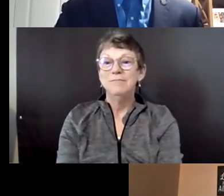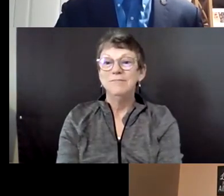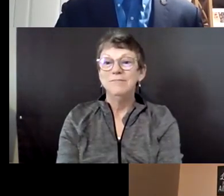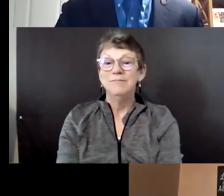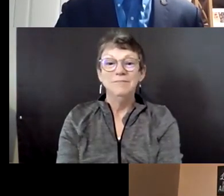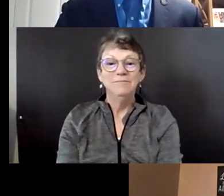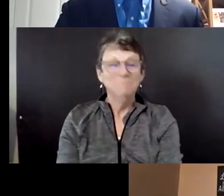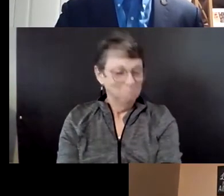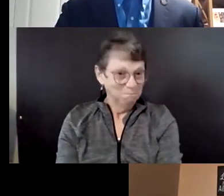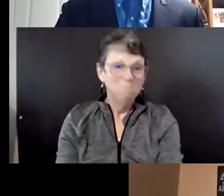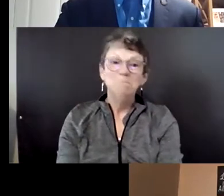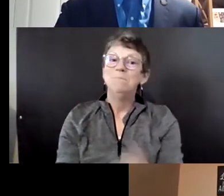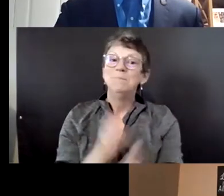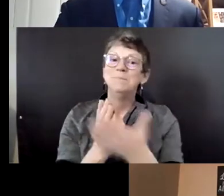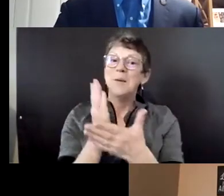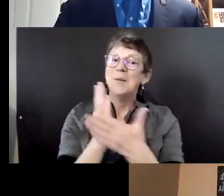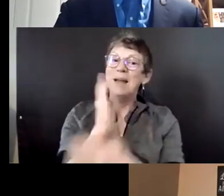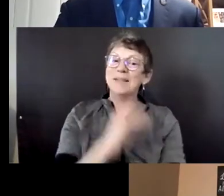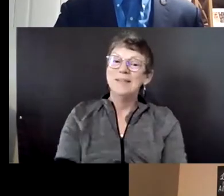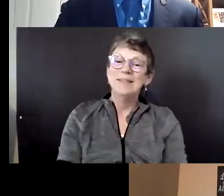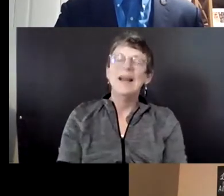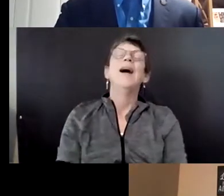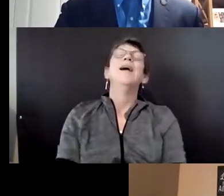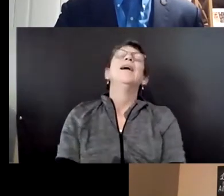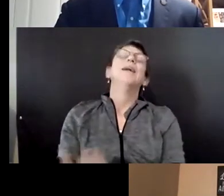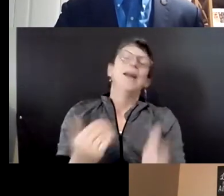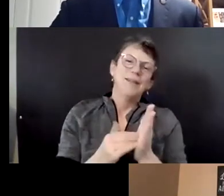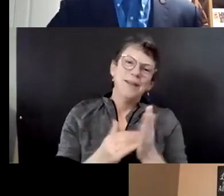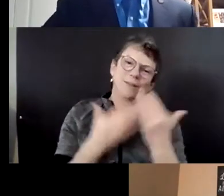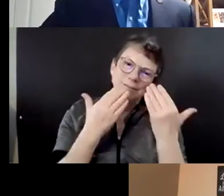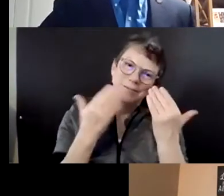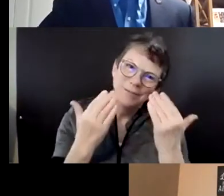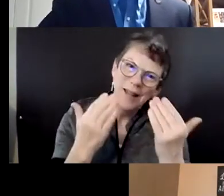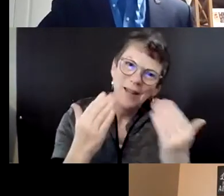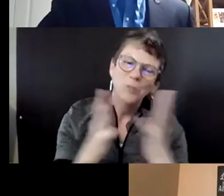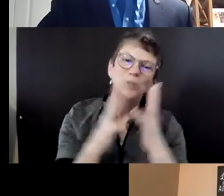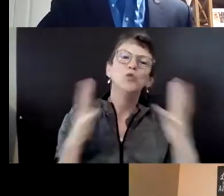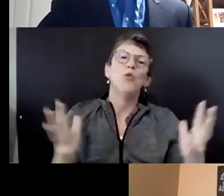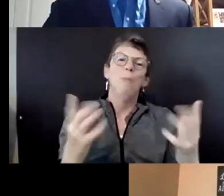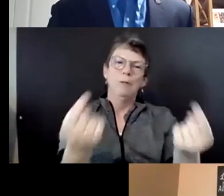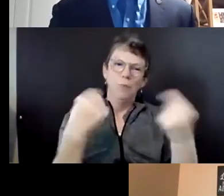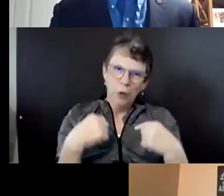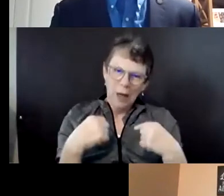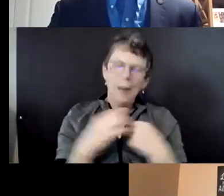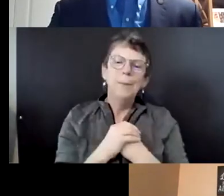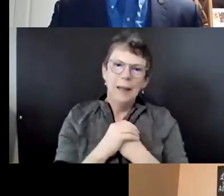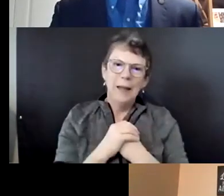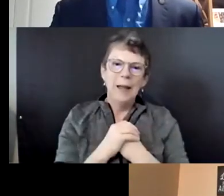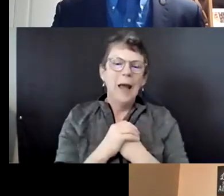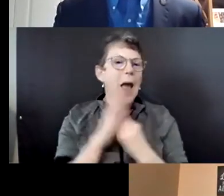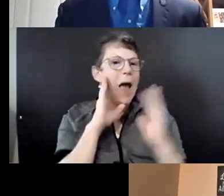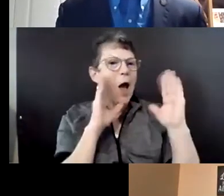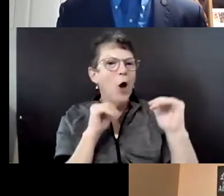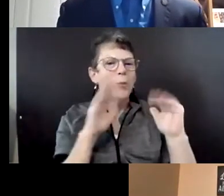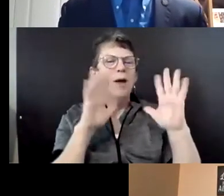All right, well, thank you again. And I hope you guys have a fantastic holiday.